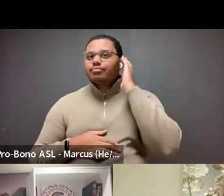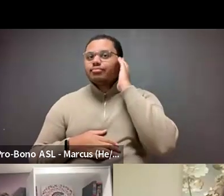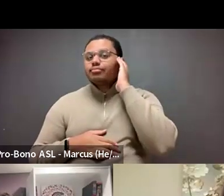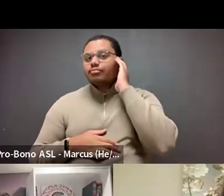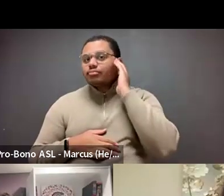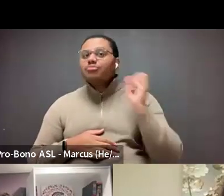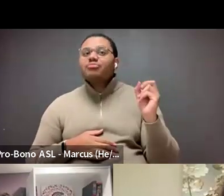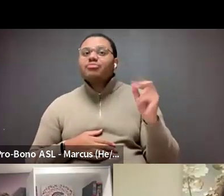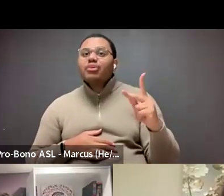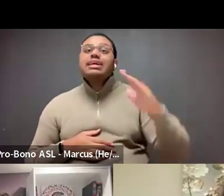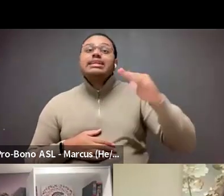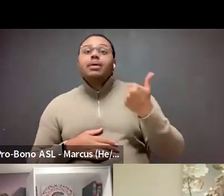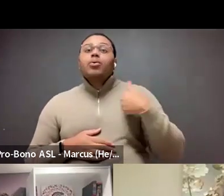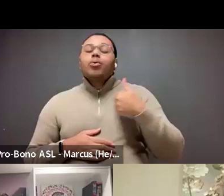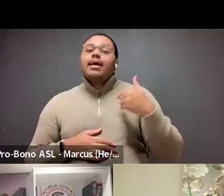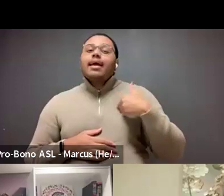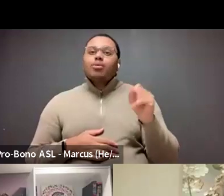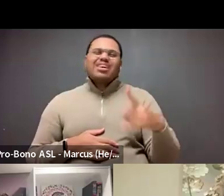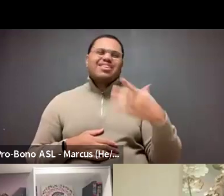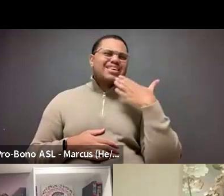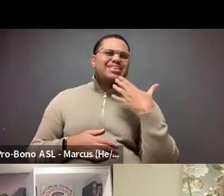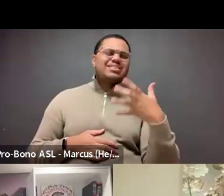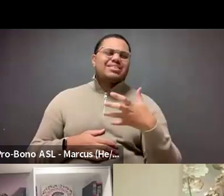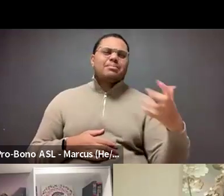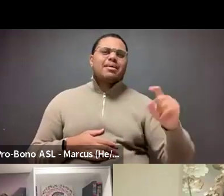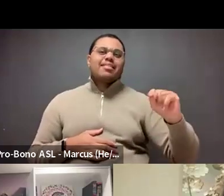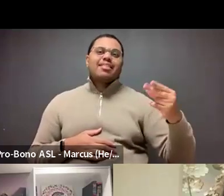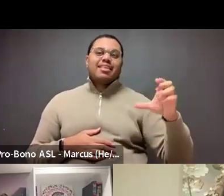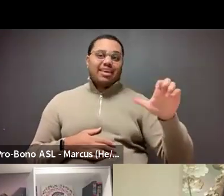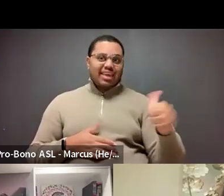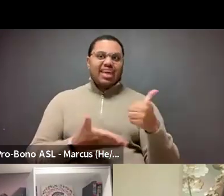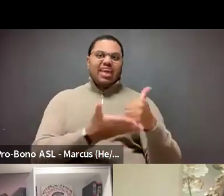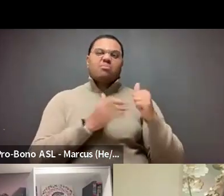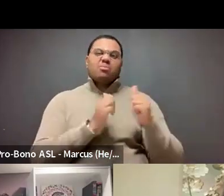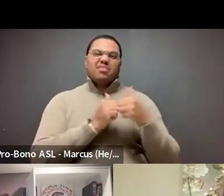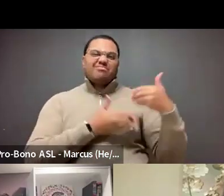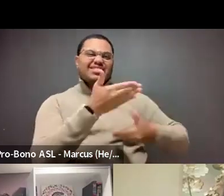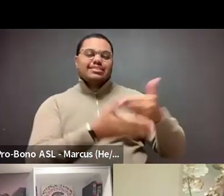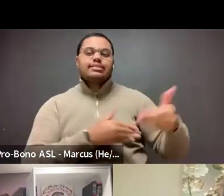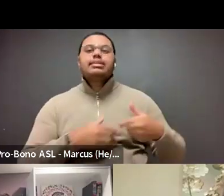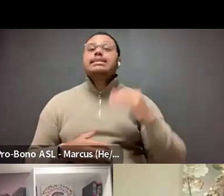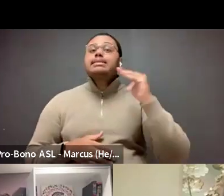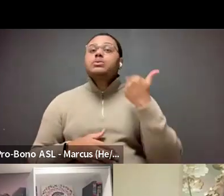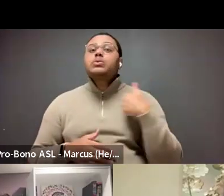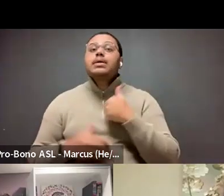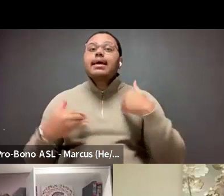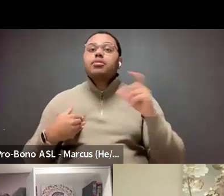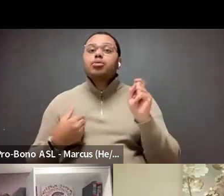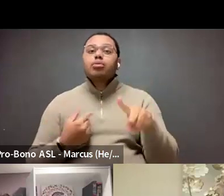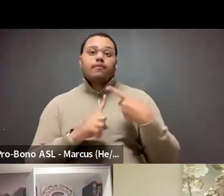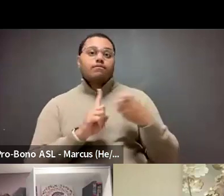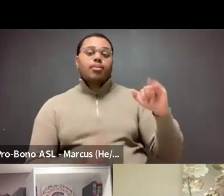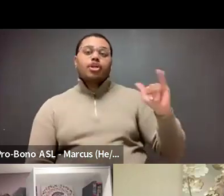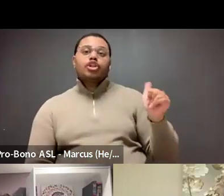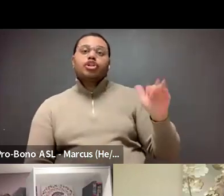Okay, so it seems like we have a question, and thank you so much, Thea, for helping us with this process. So it seems like we have a question from Jacob. As